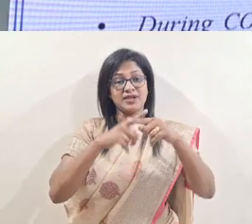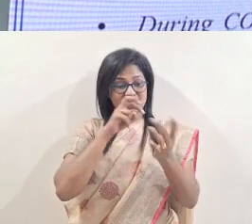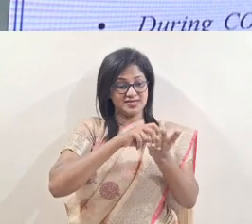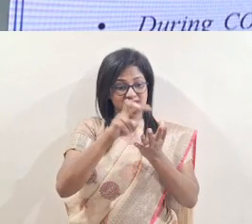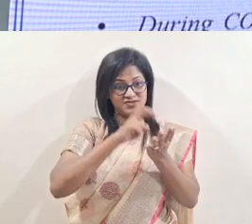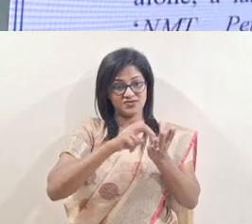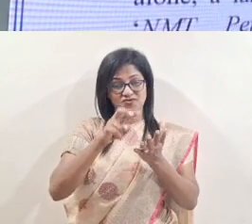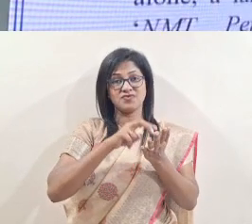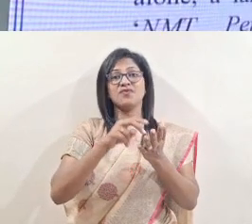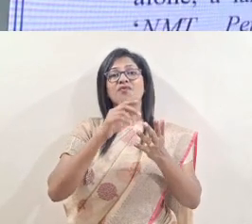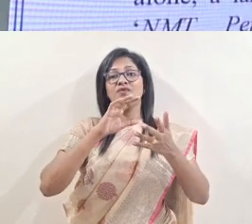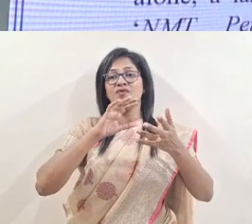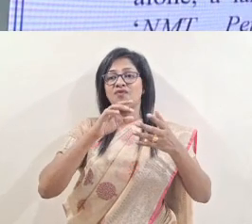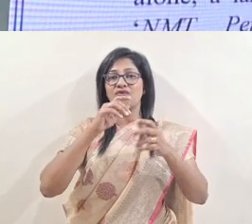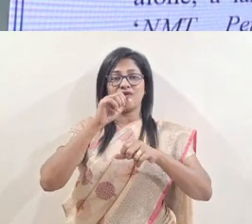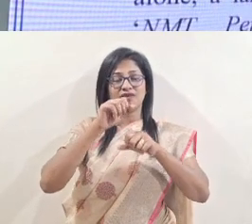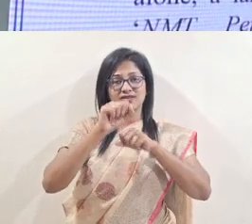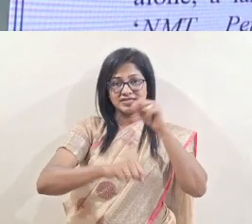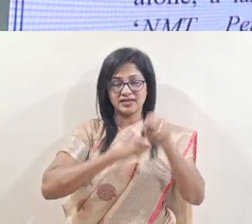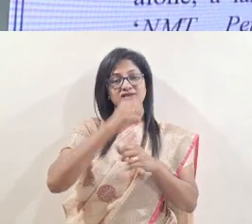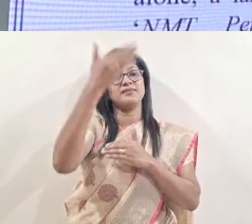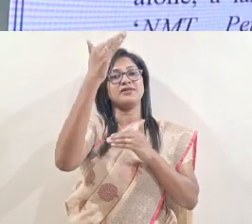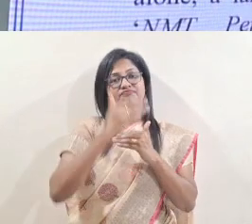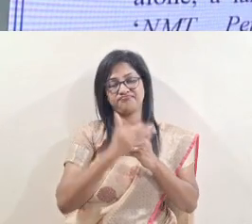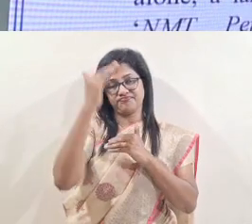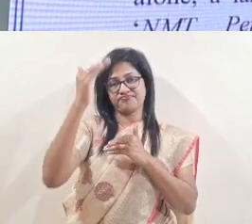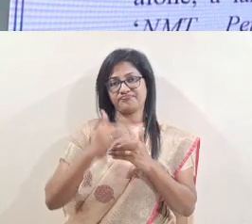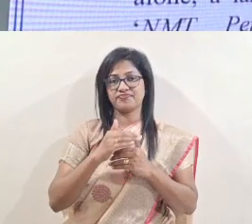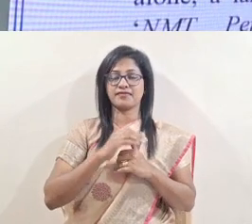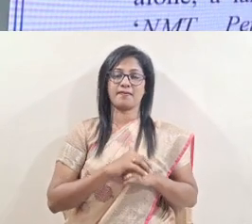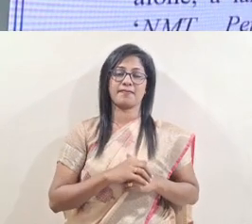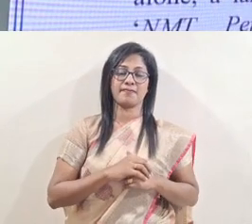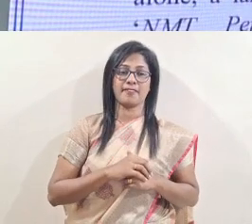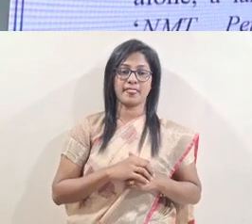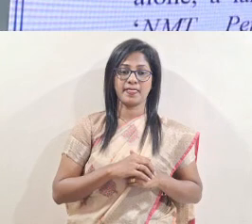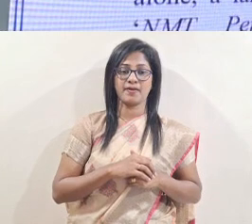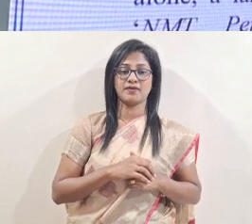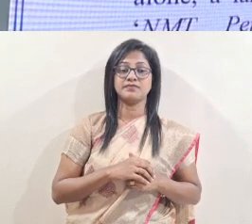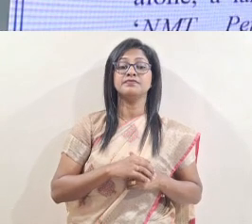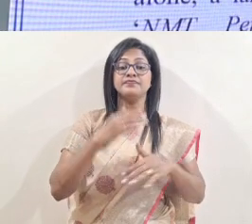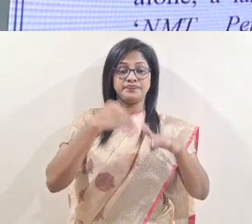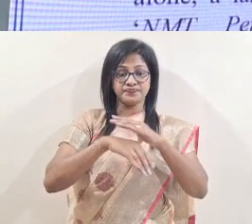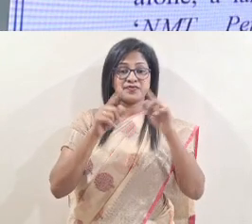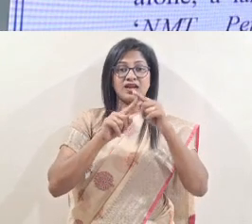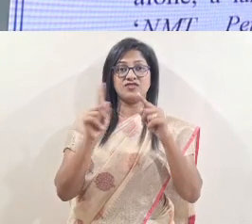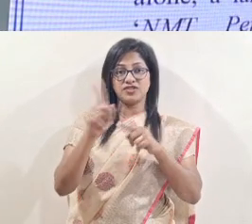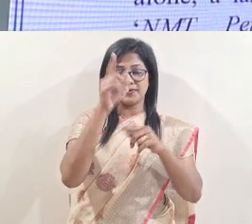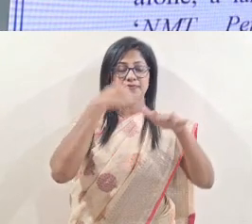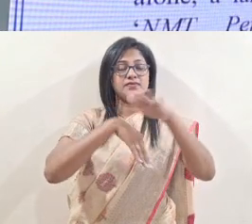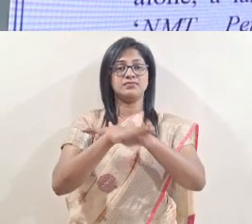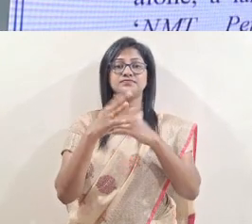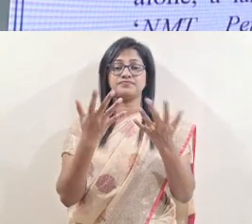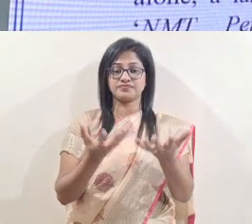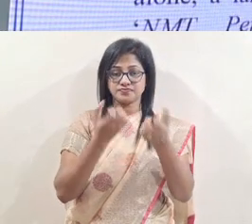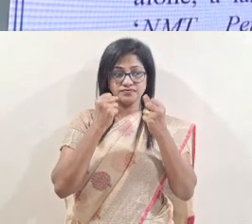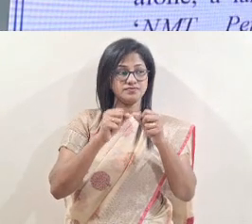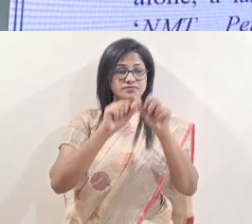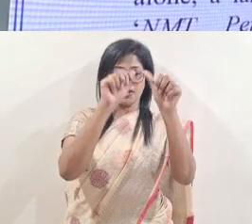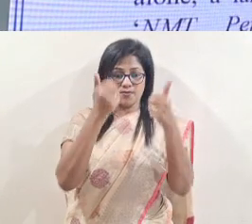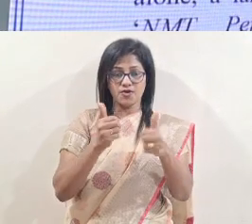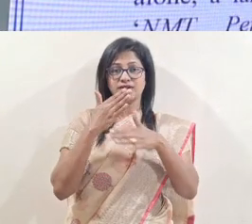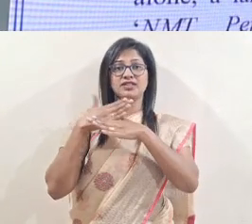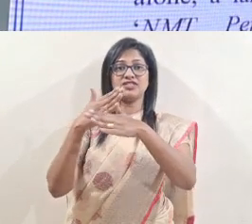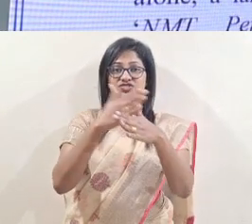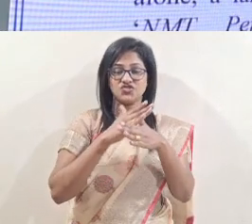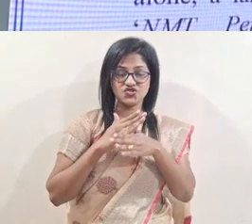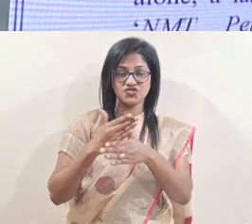down. For non-work trips, we found various kind of modal share characteristic among